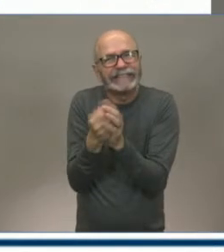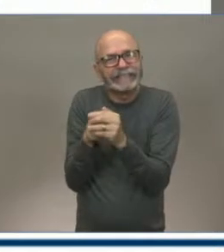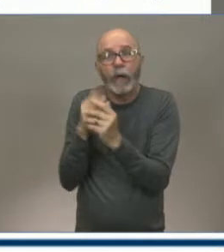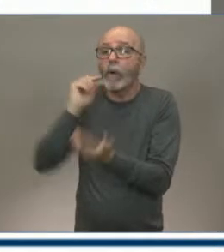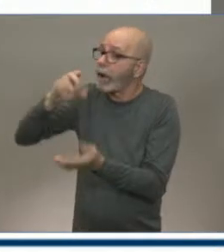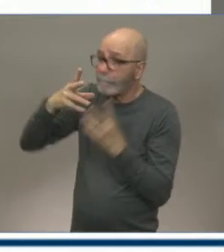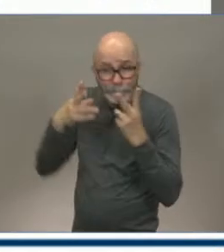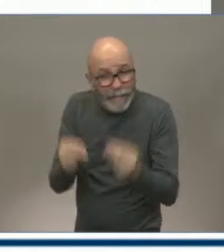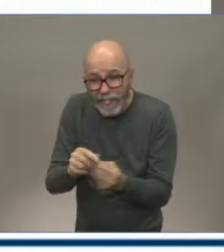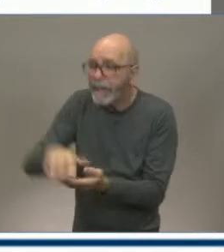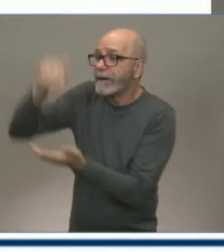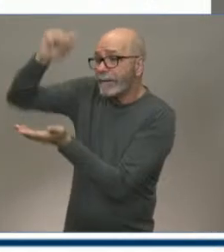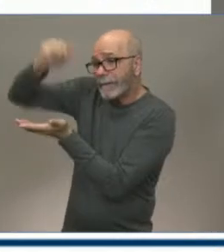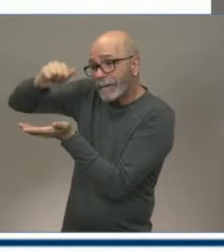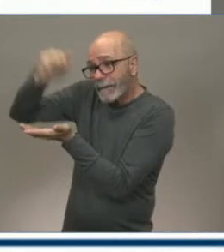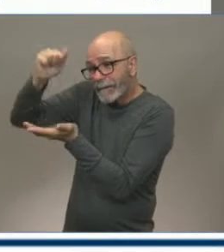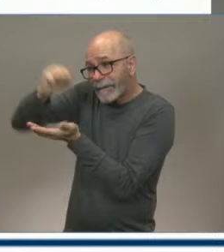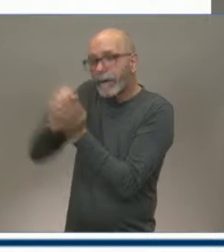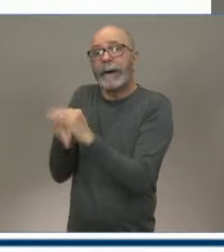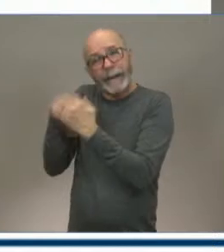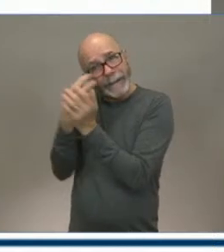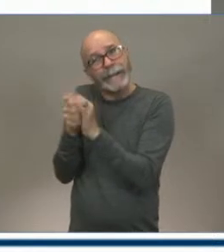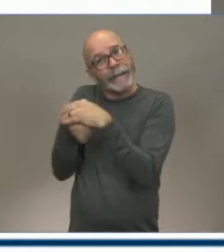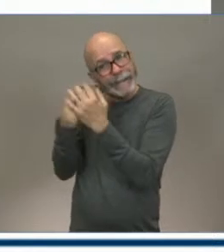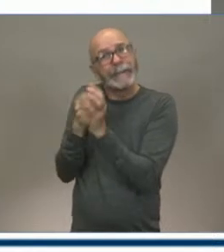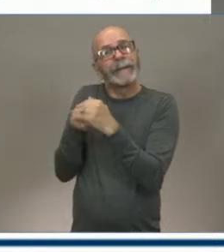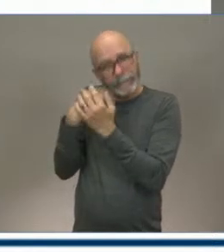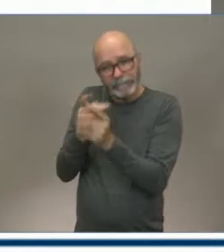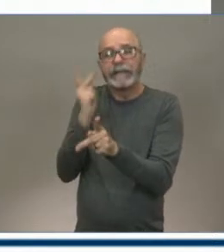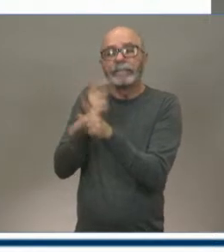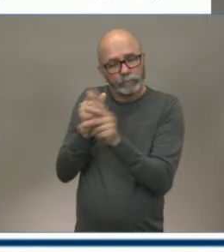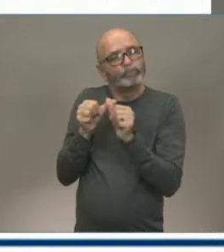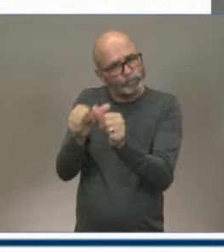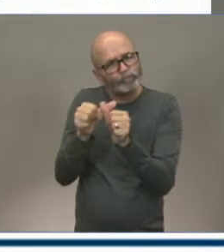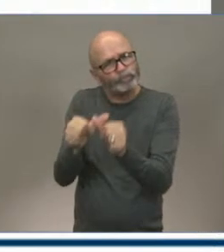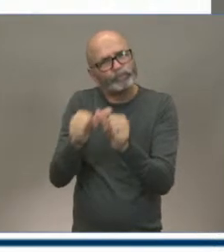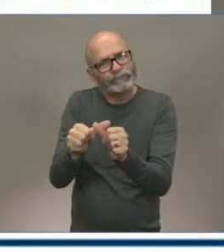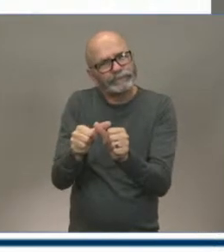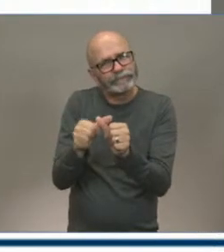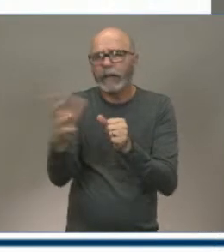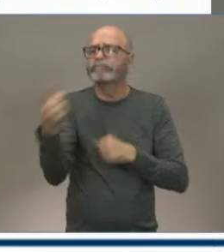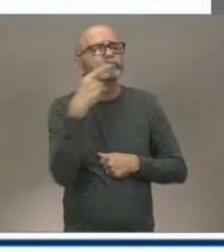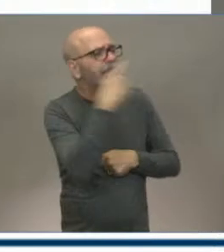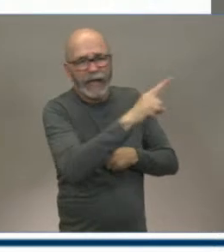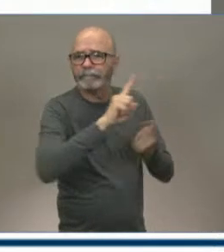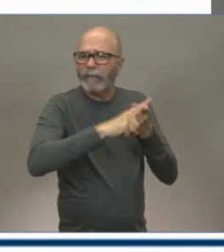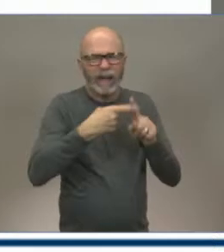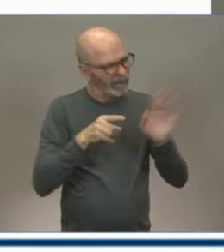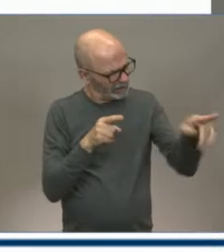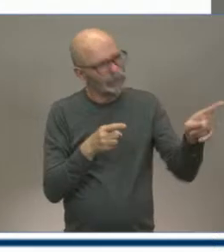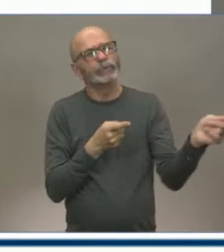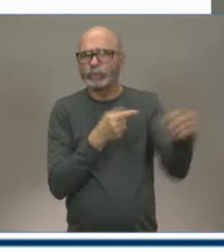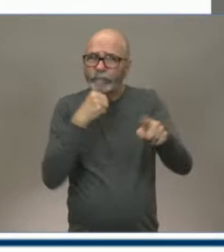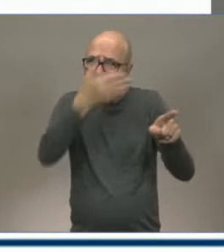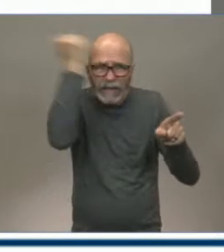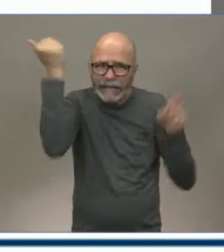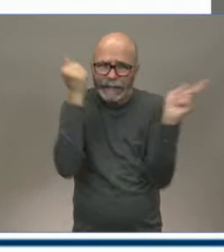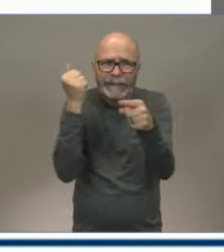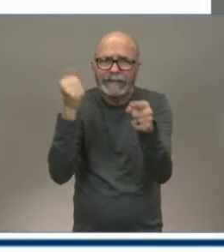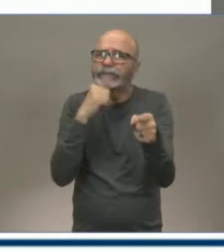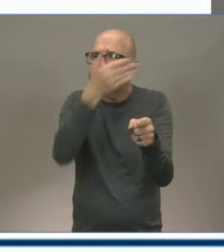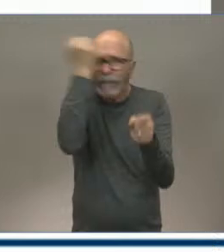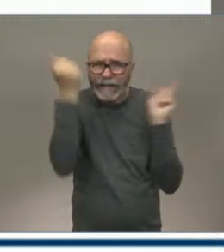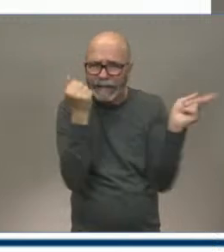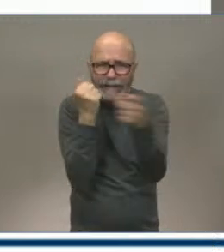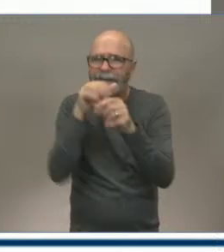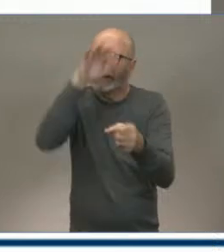can't is important. And remind your friends and classmates to do this. We need to protect each other and have each other's back.